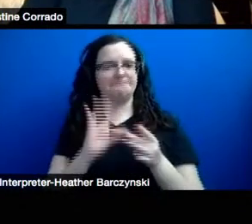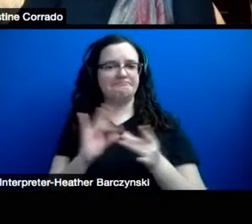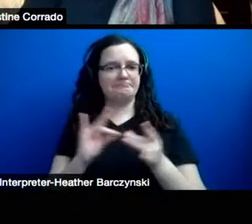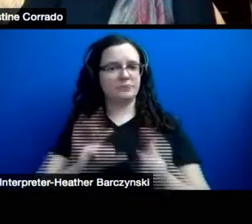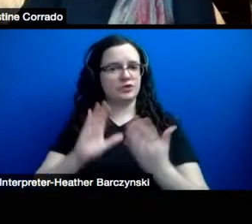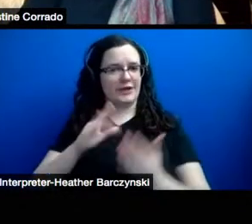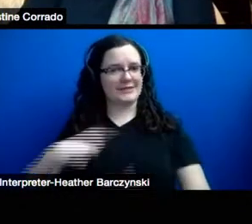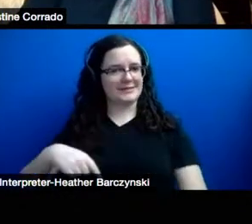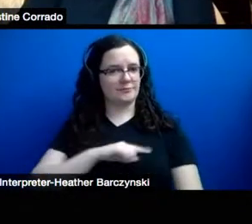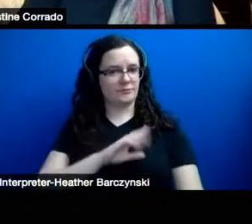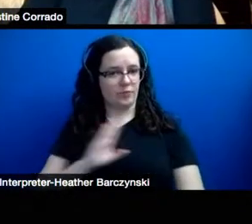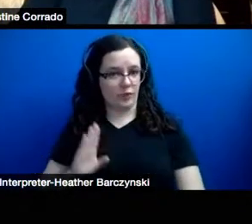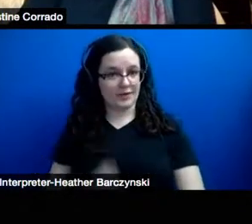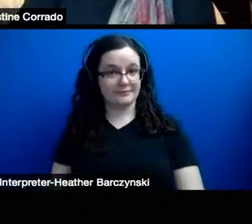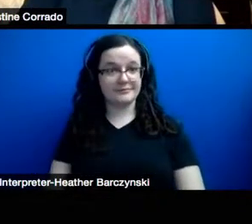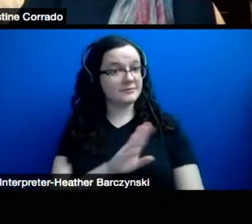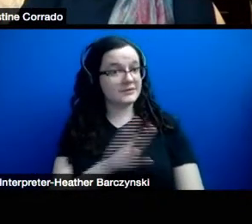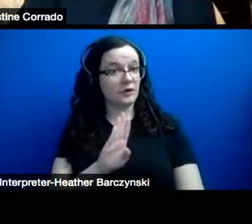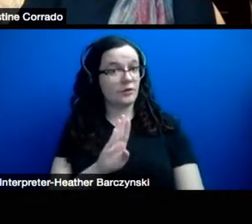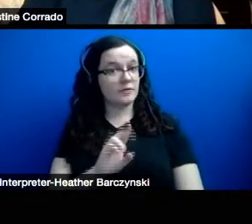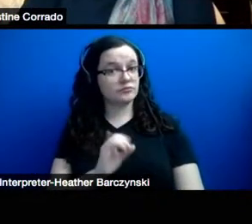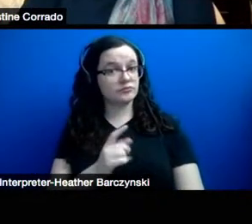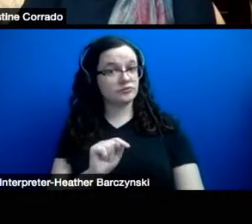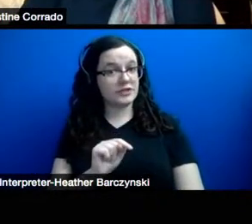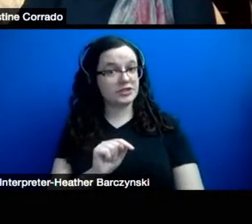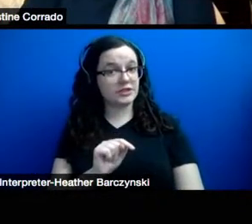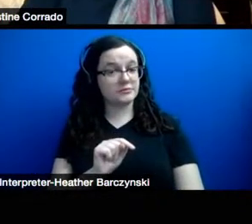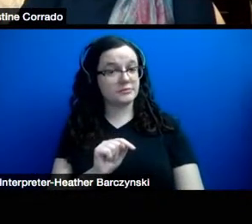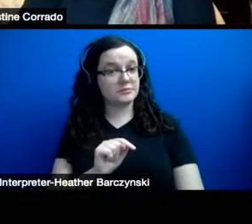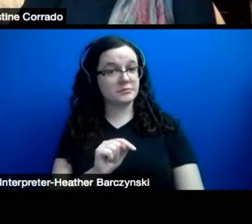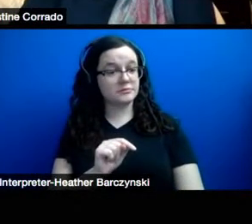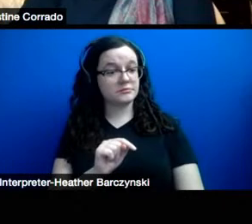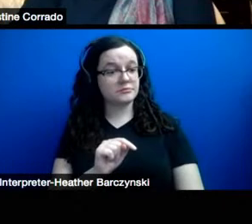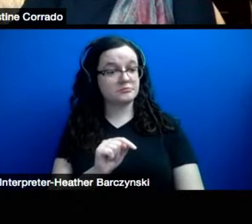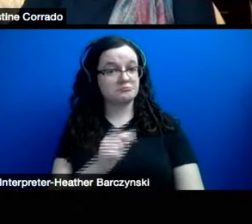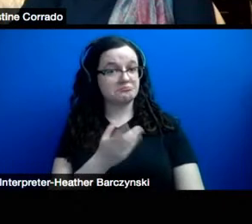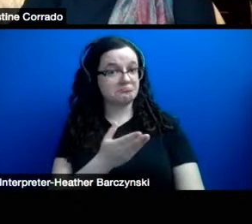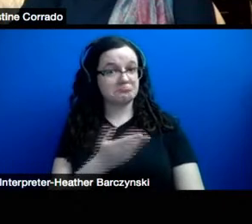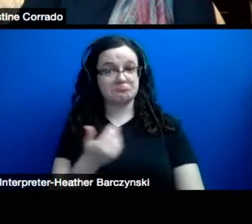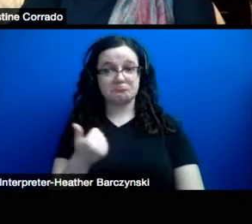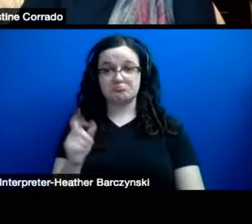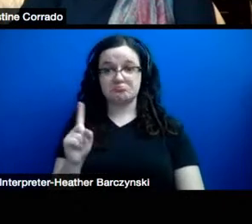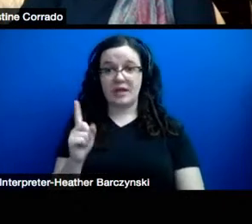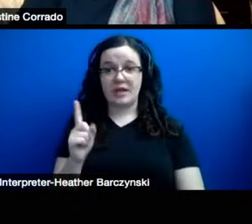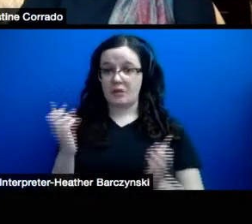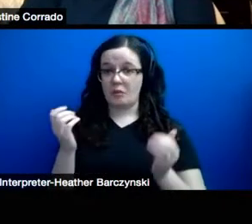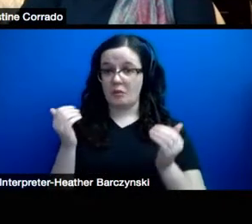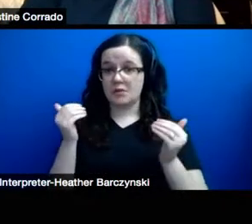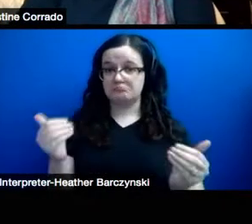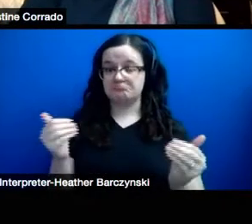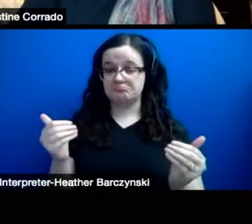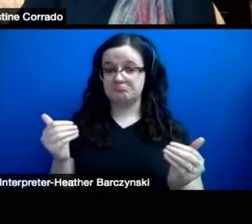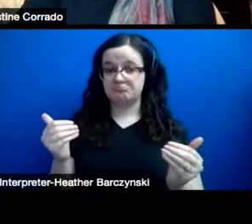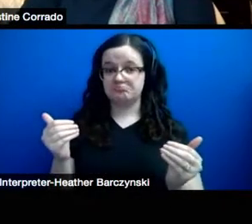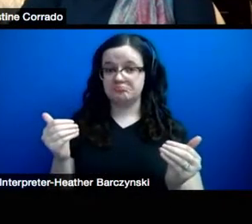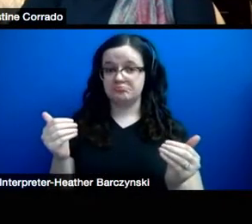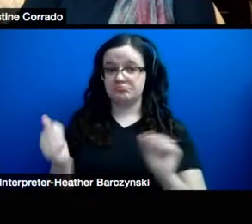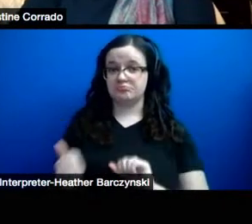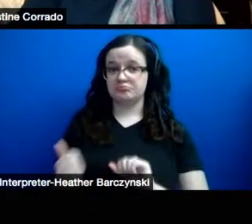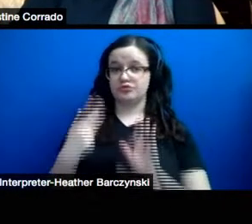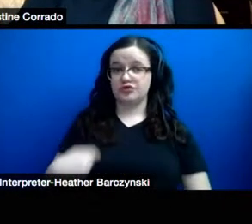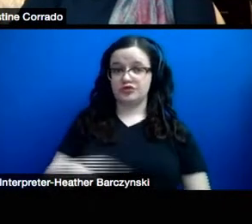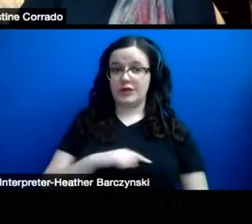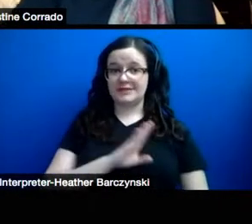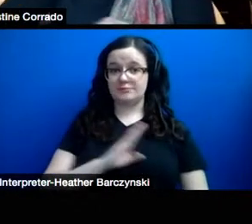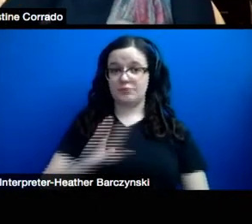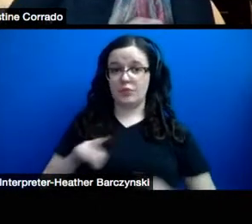So with that, Bridget, if you would admit, if there is anyone that would like to address the board during the